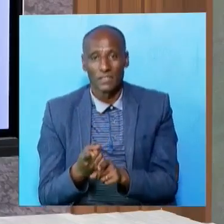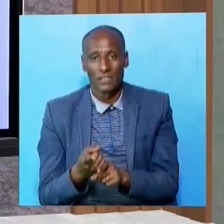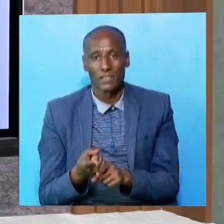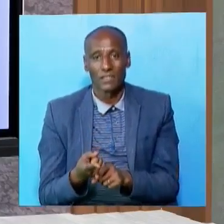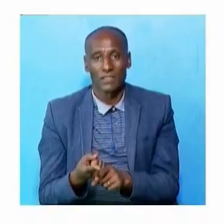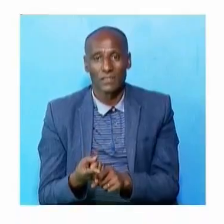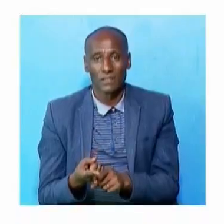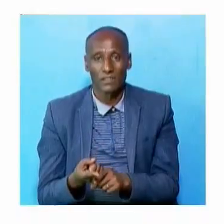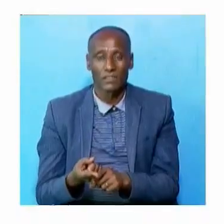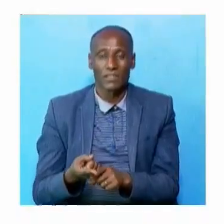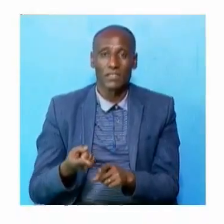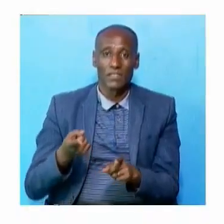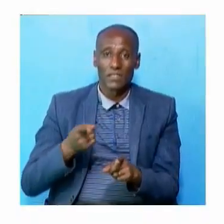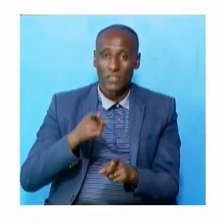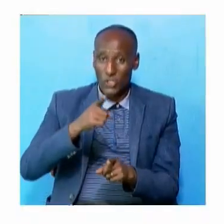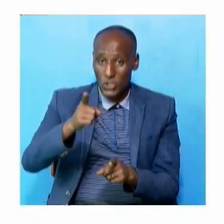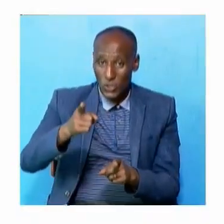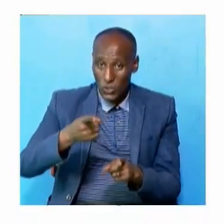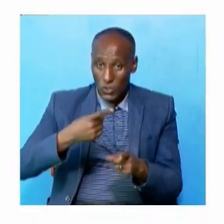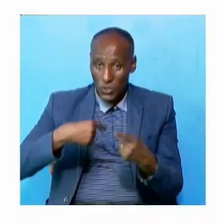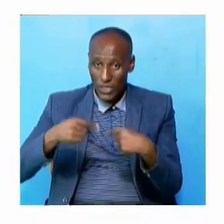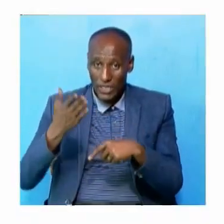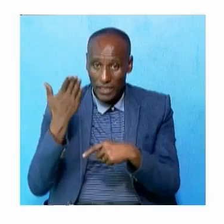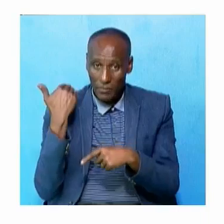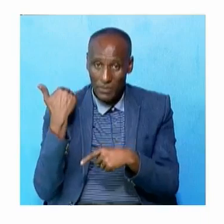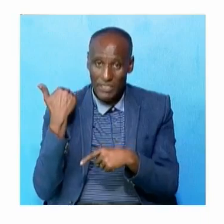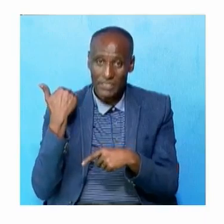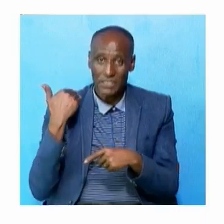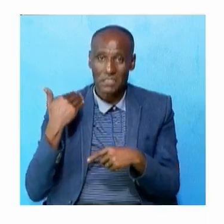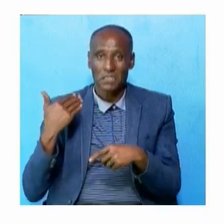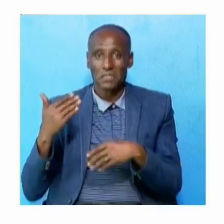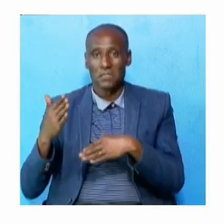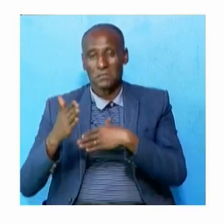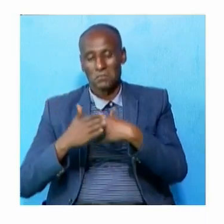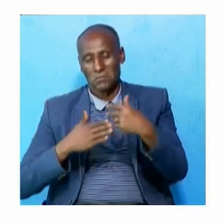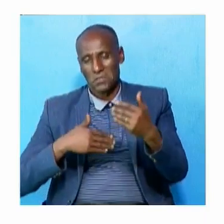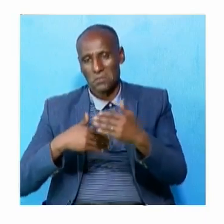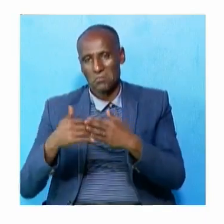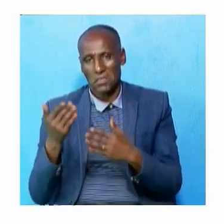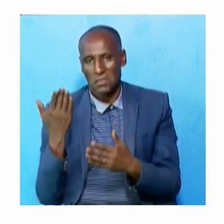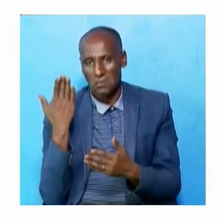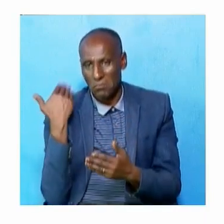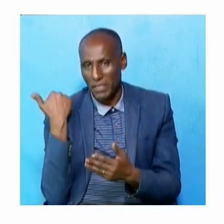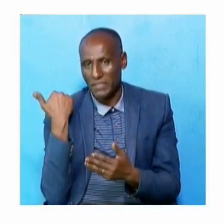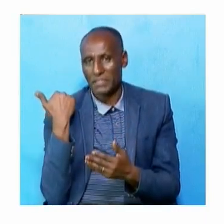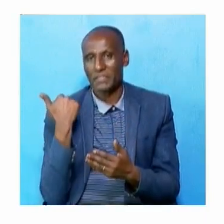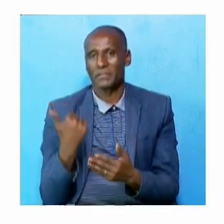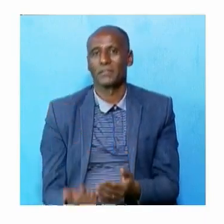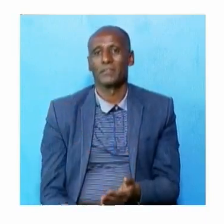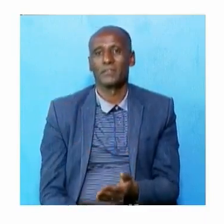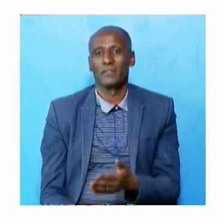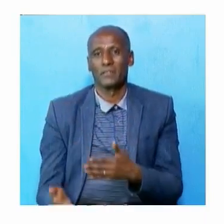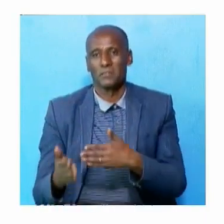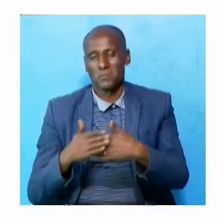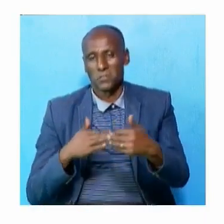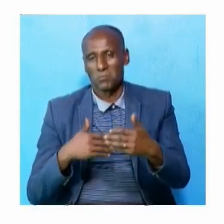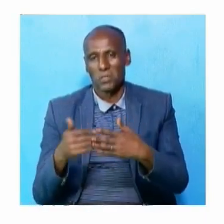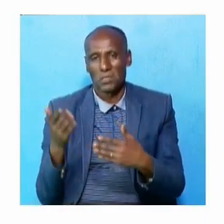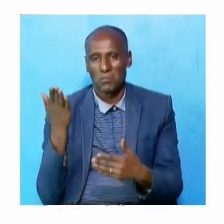what? You came. This one, this sentence is what? Subject plus verb to, which means